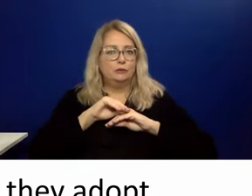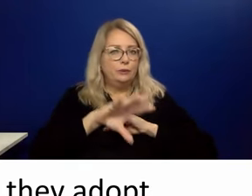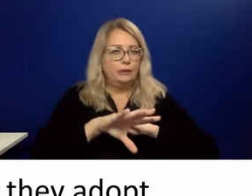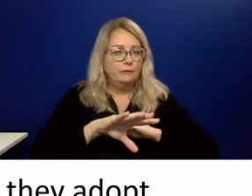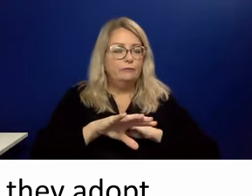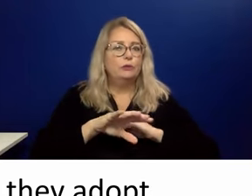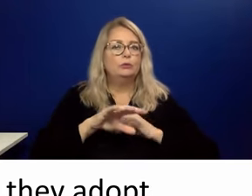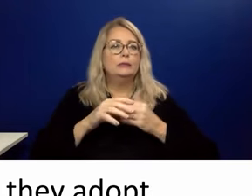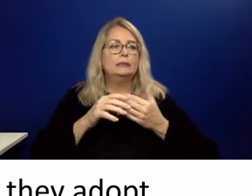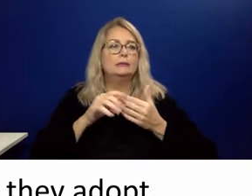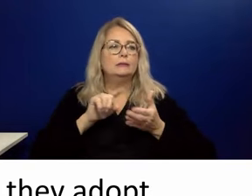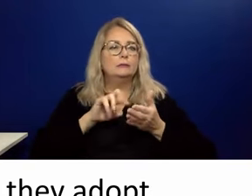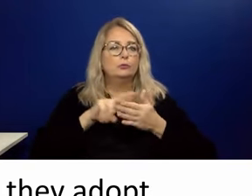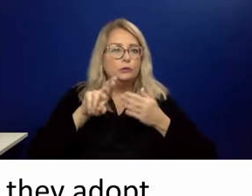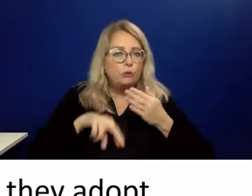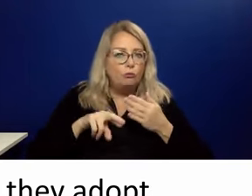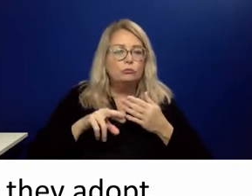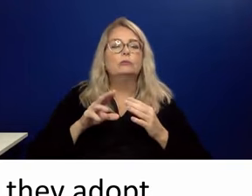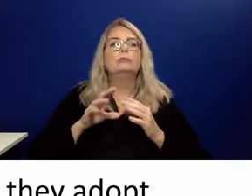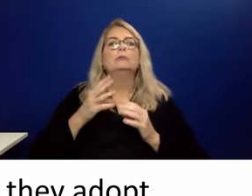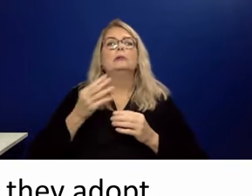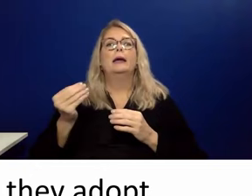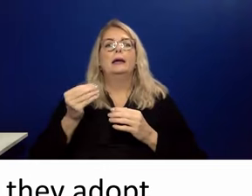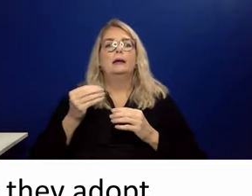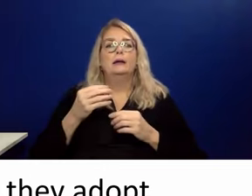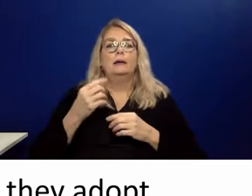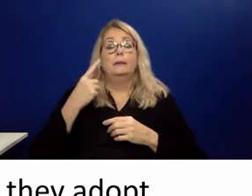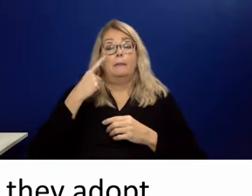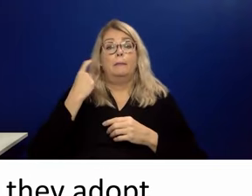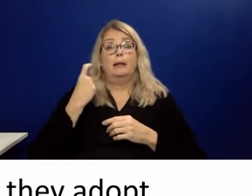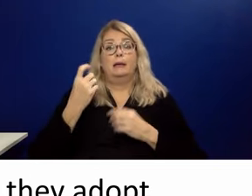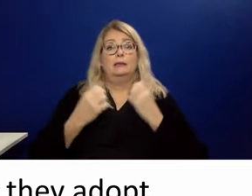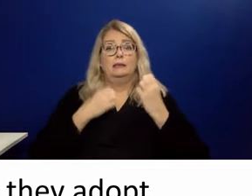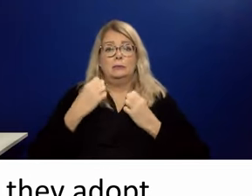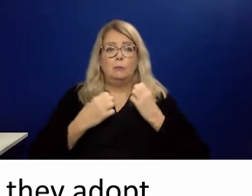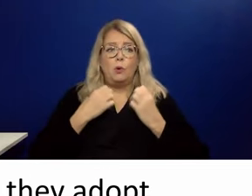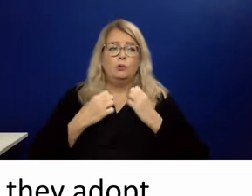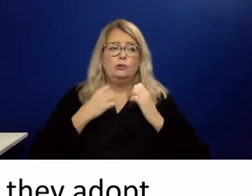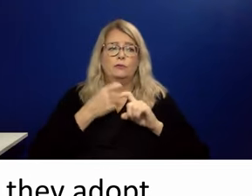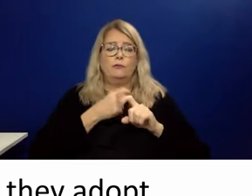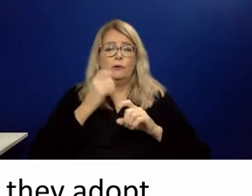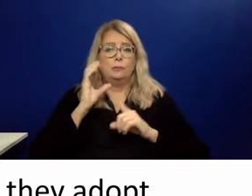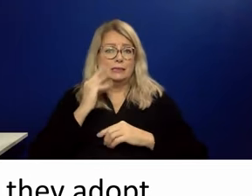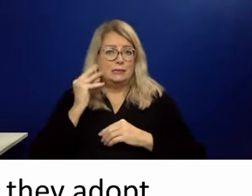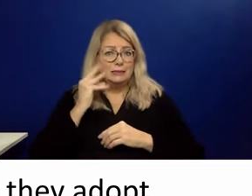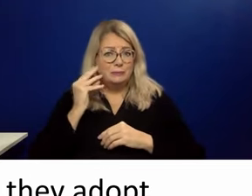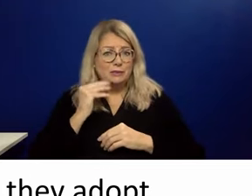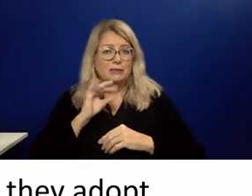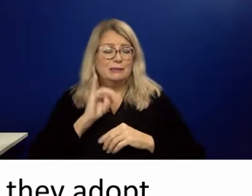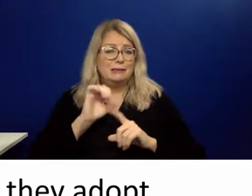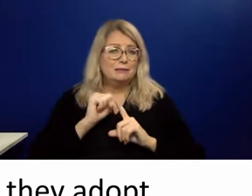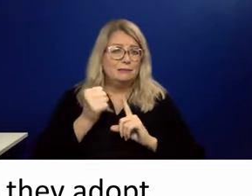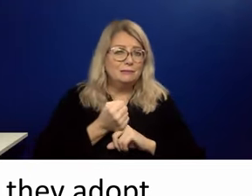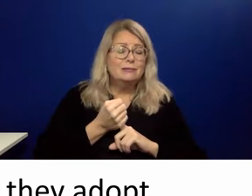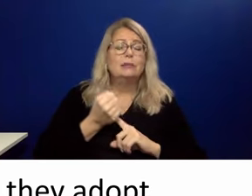knowledge. And I have to tell you at times, because of the emotionality of these experiences, these nurses